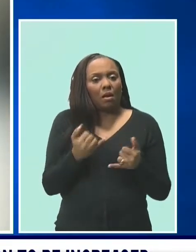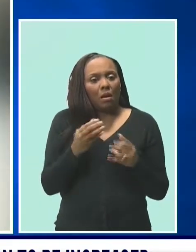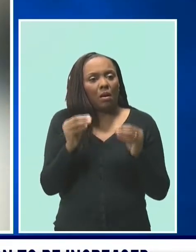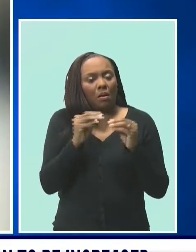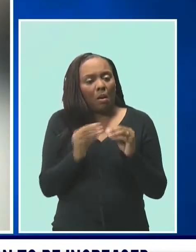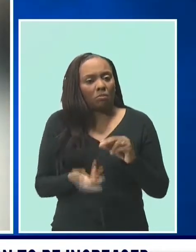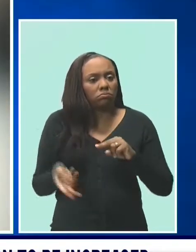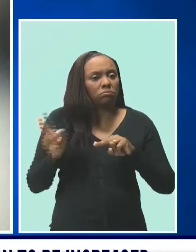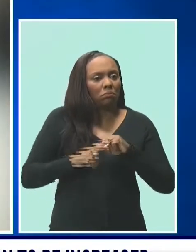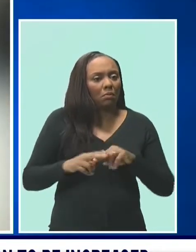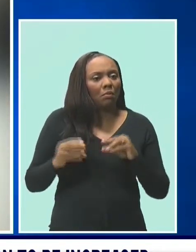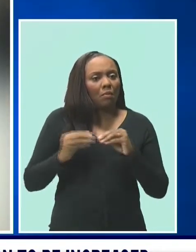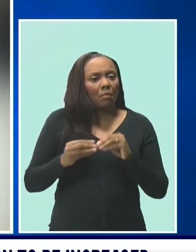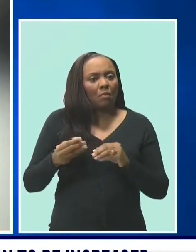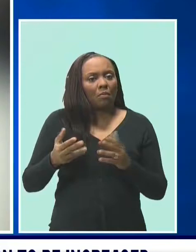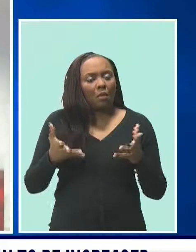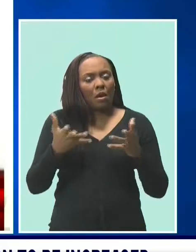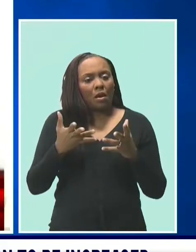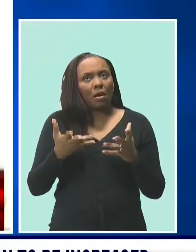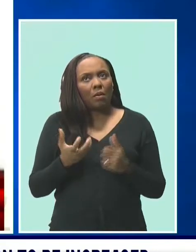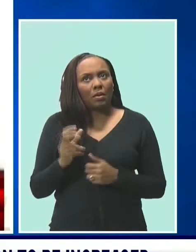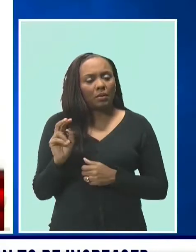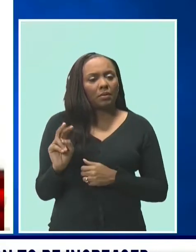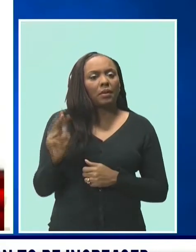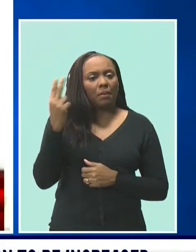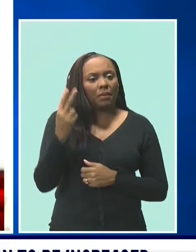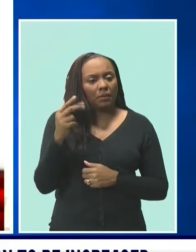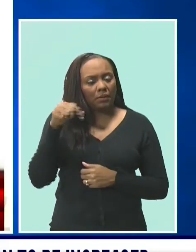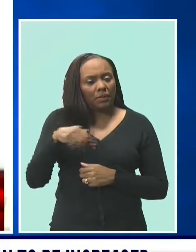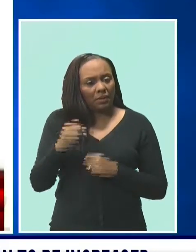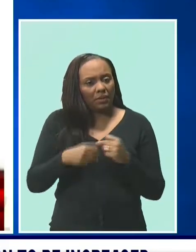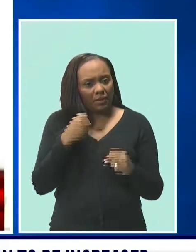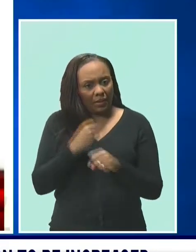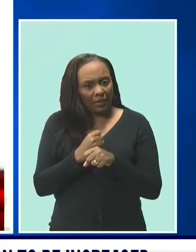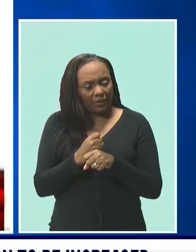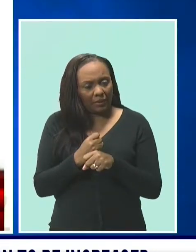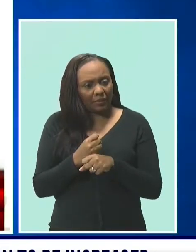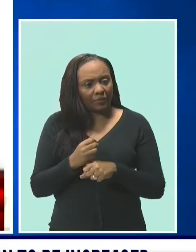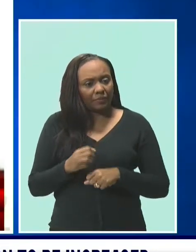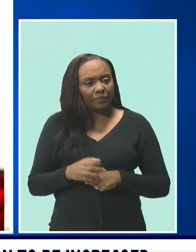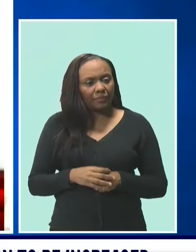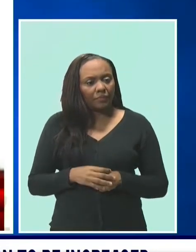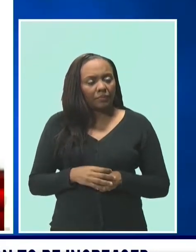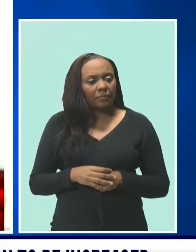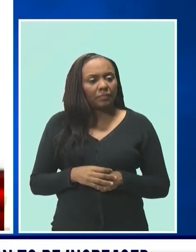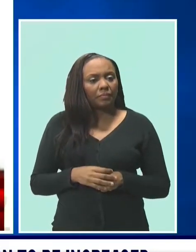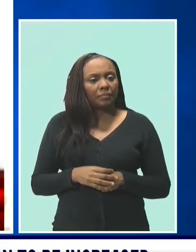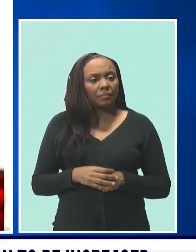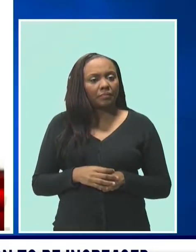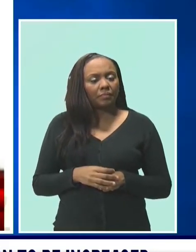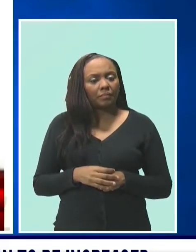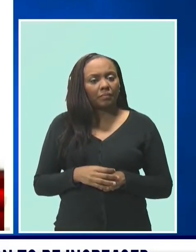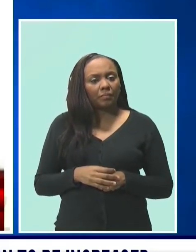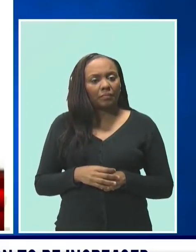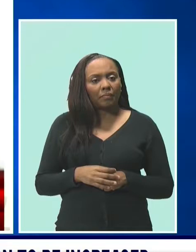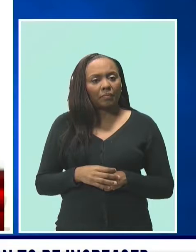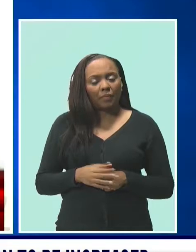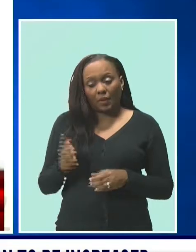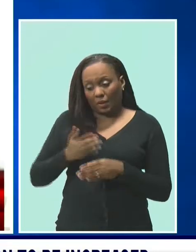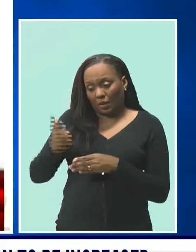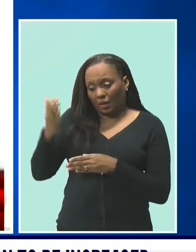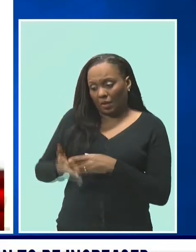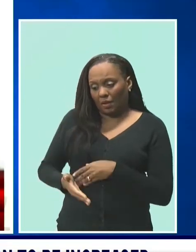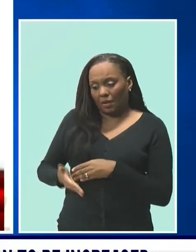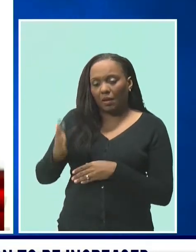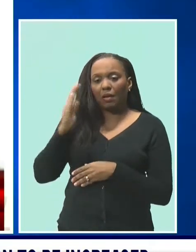going to double that in 2020. And by the end of this term, we should be on our way back